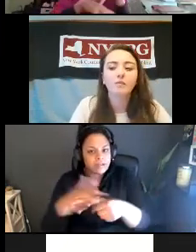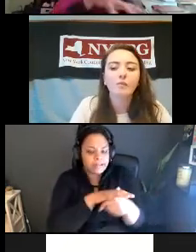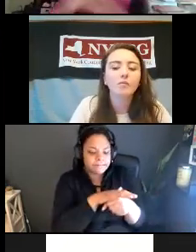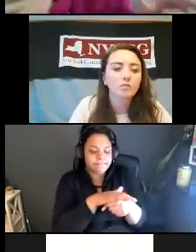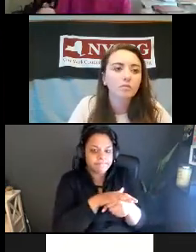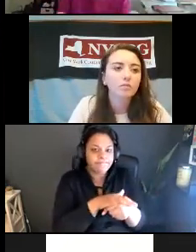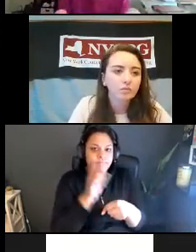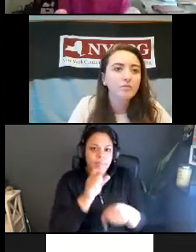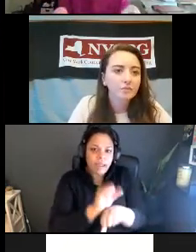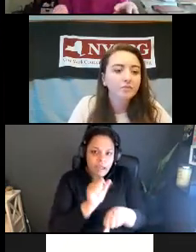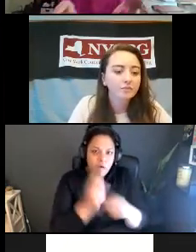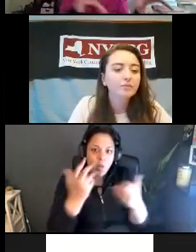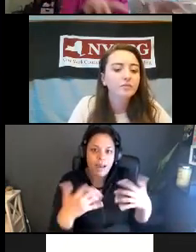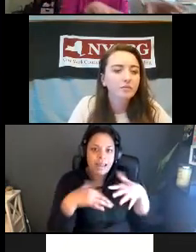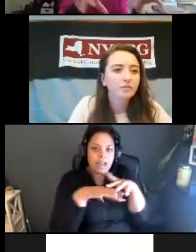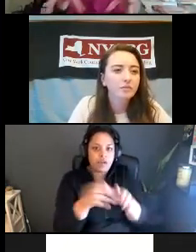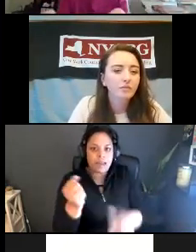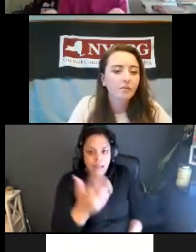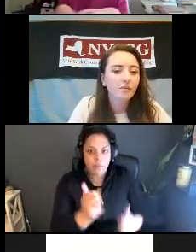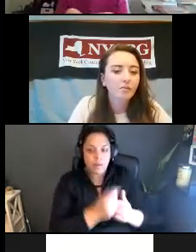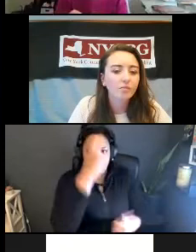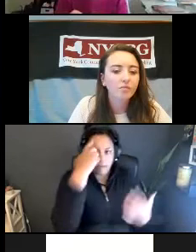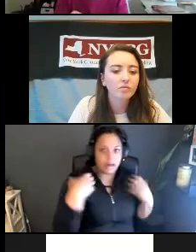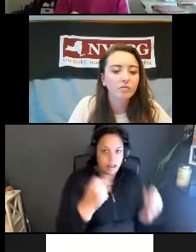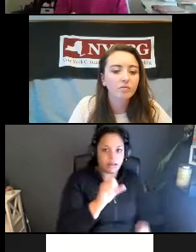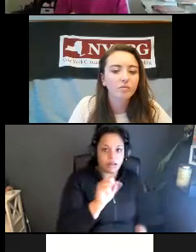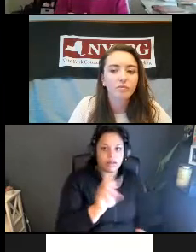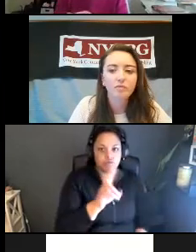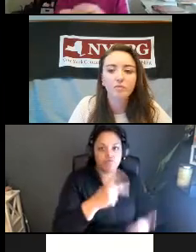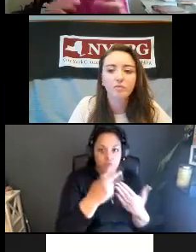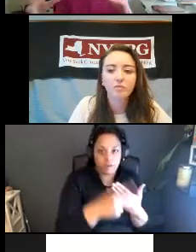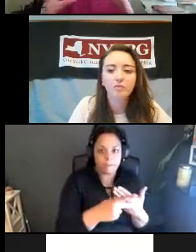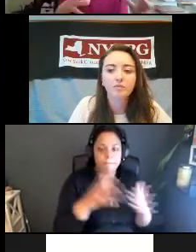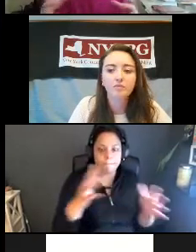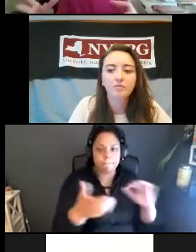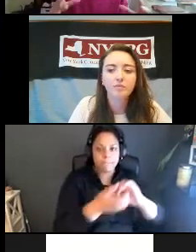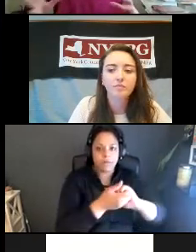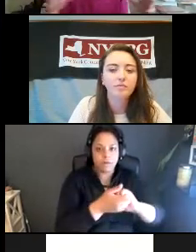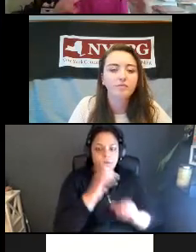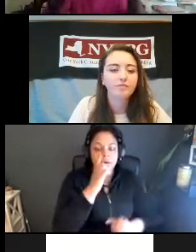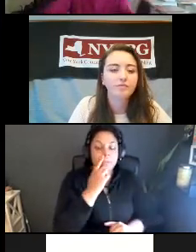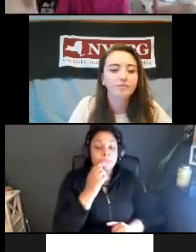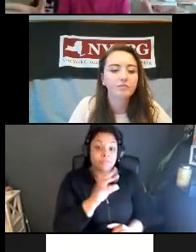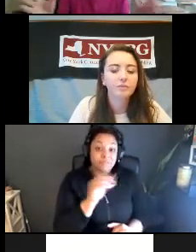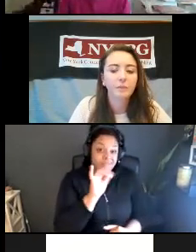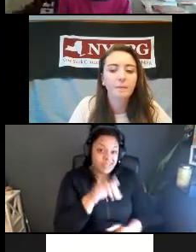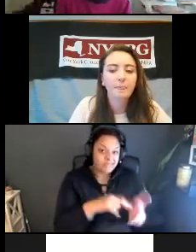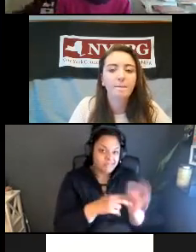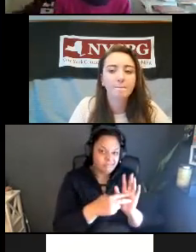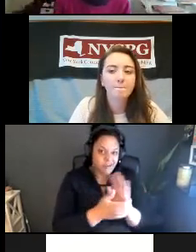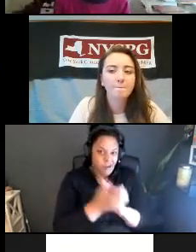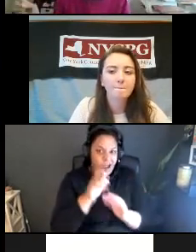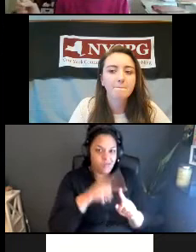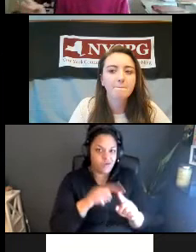into integrating gambling into mental health and substance use programs. And by definition, you have to work on